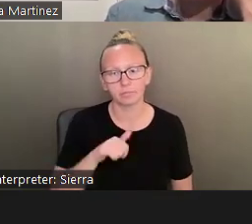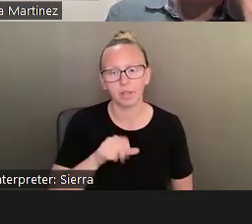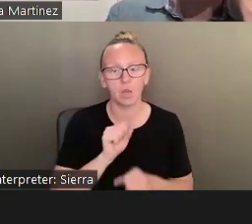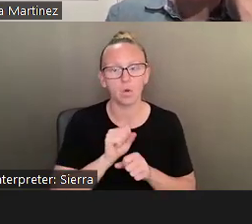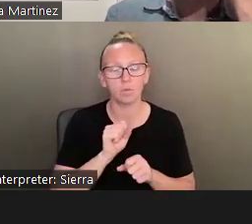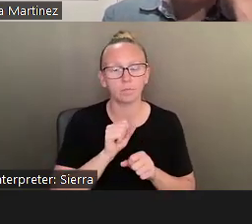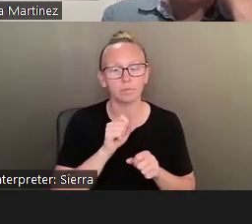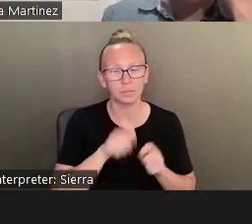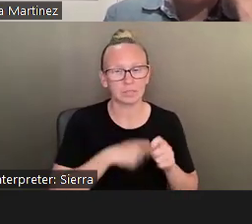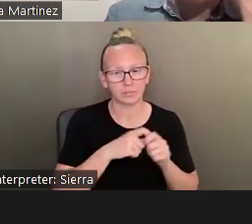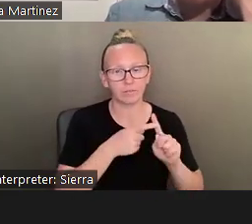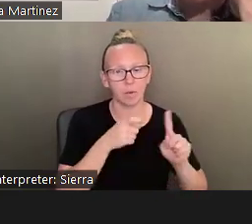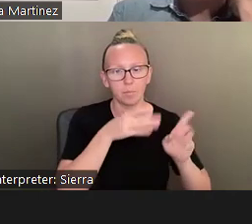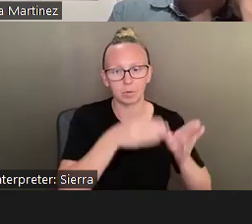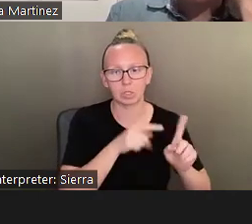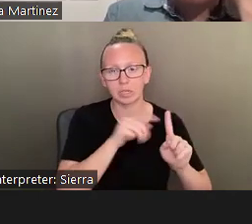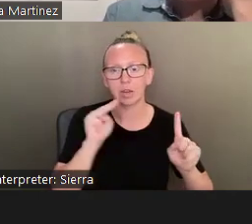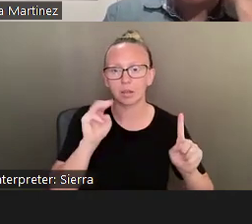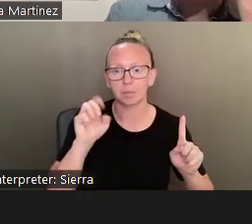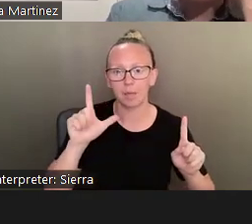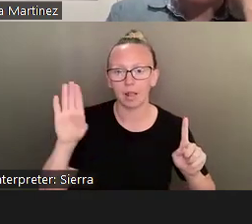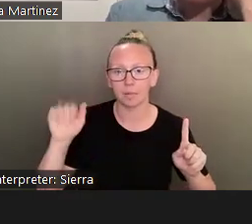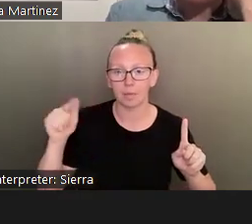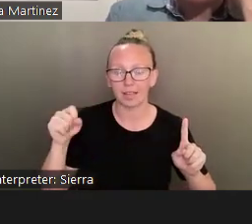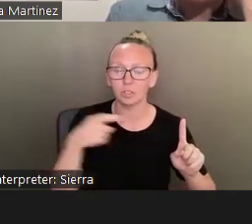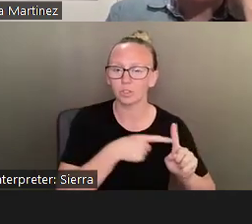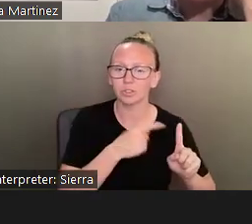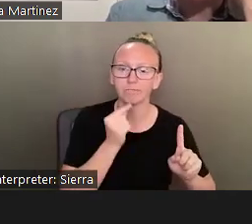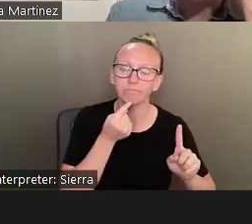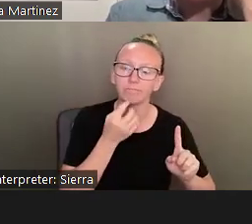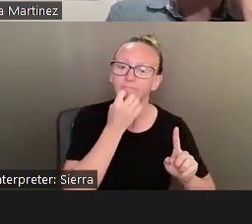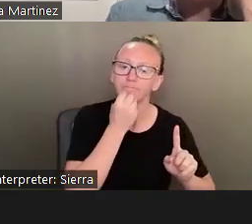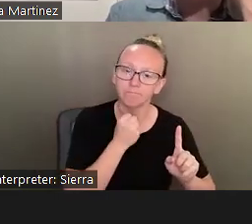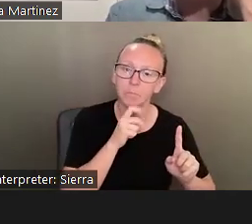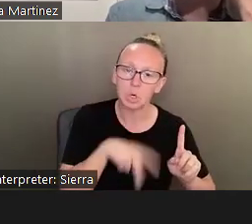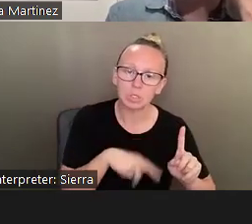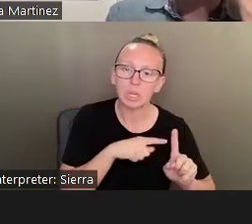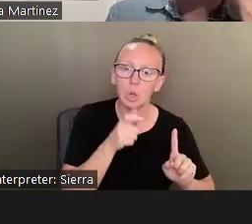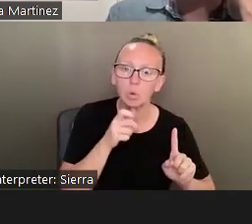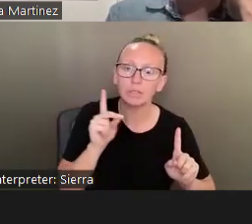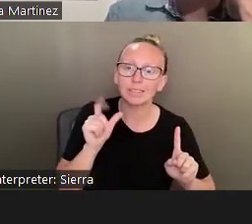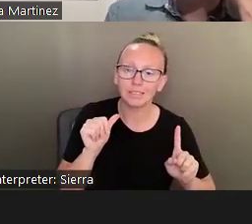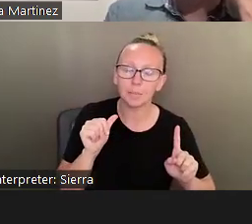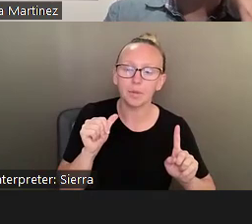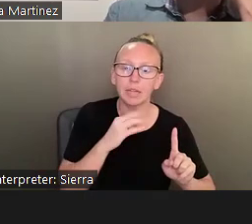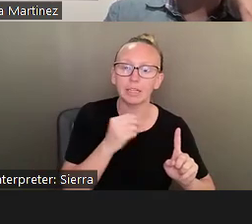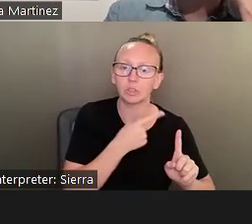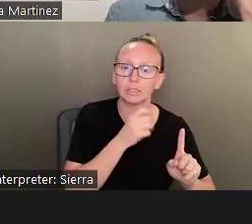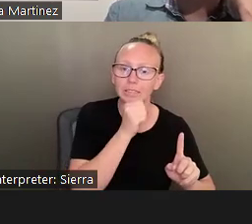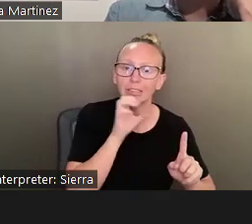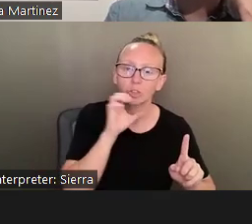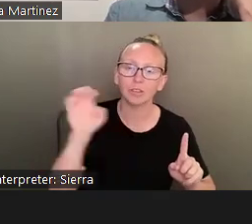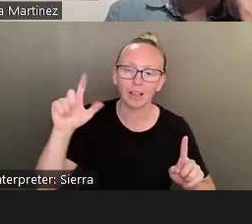is a deeply revered disabled elder. I'll lovingly refer.